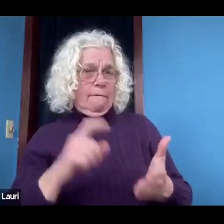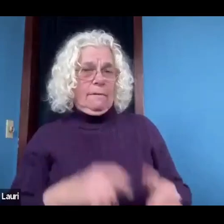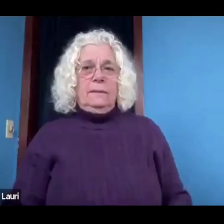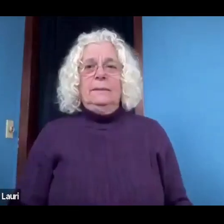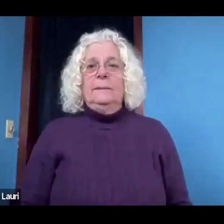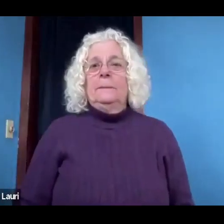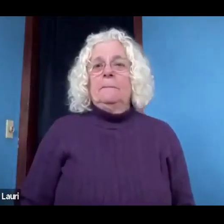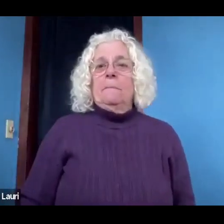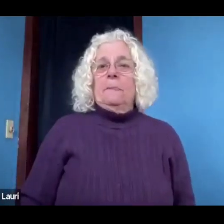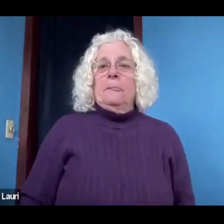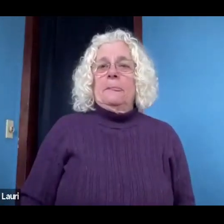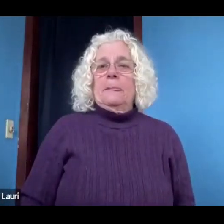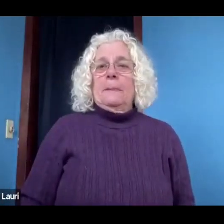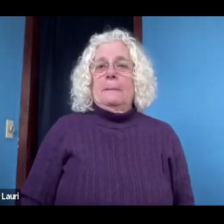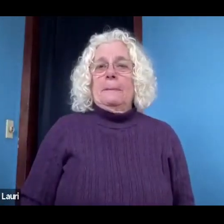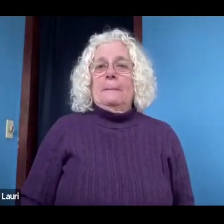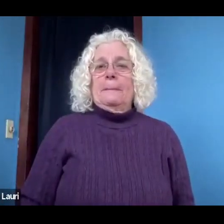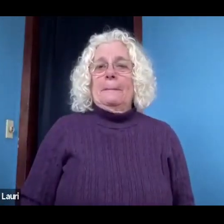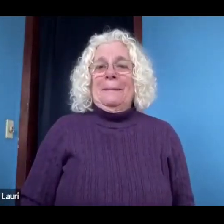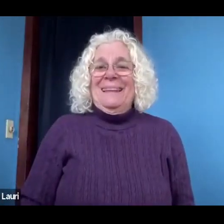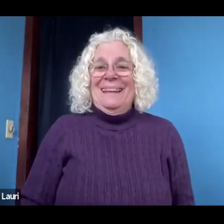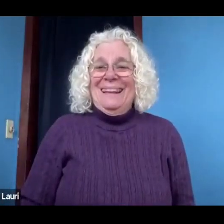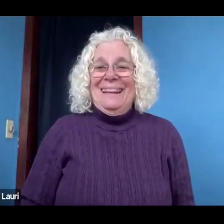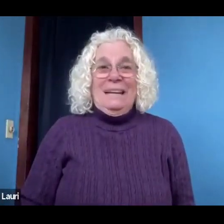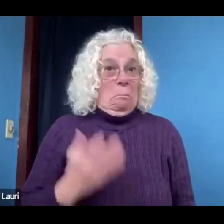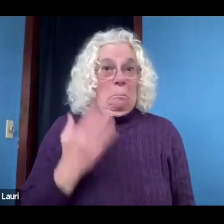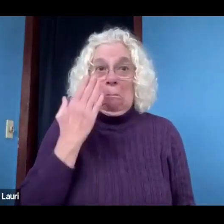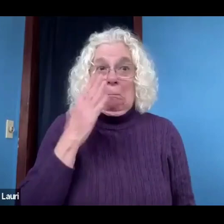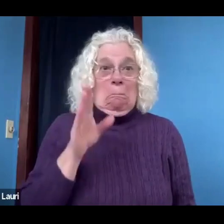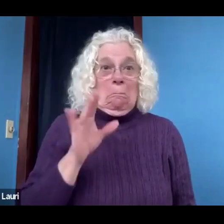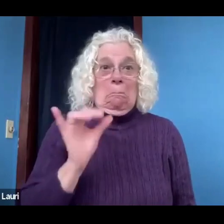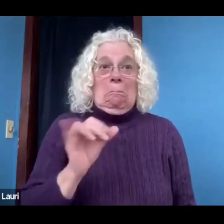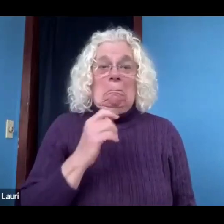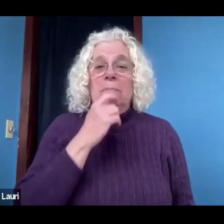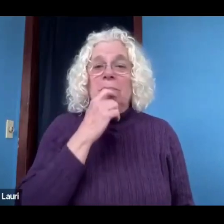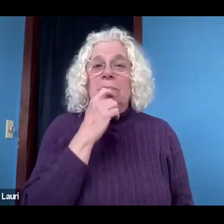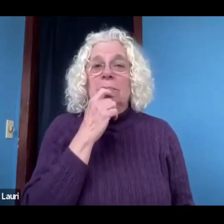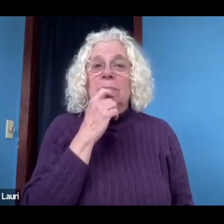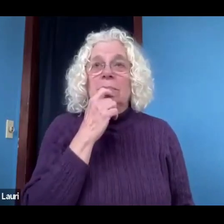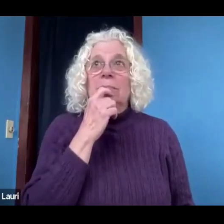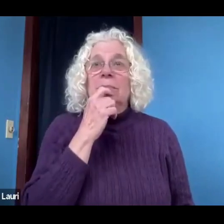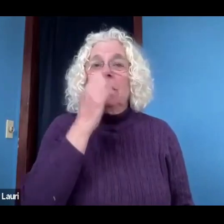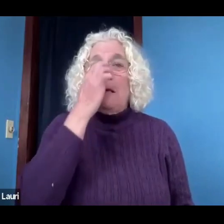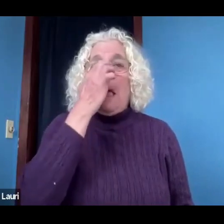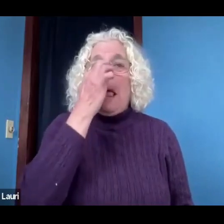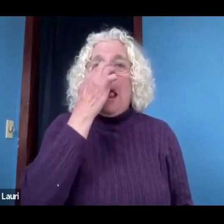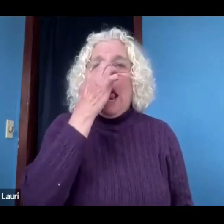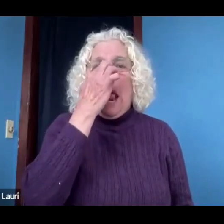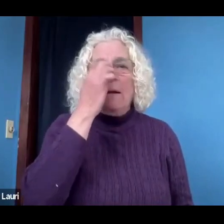Well, yeah, you stumped You, me a little bit here. they are